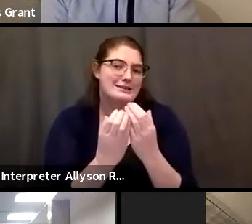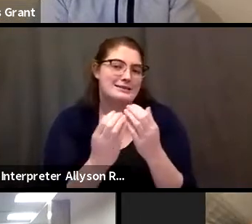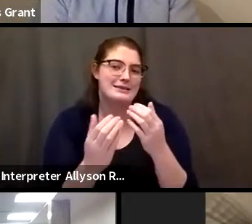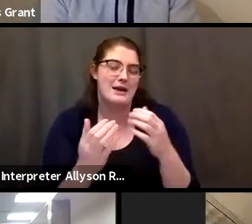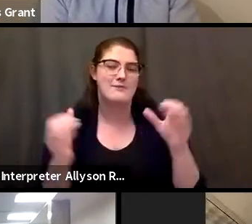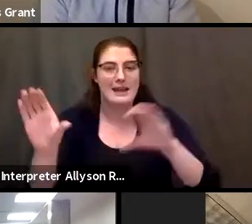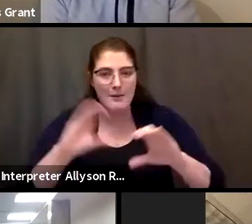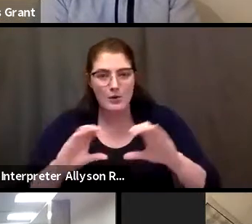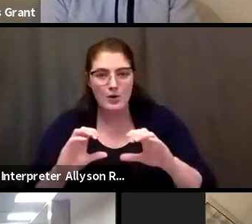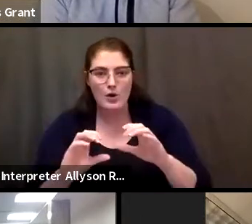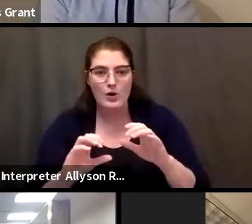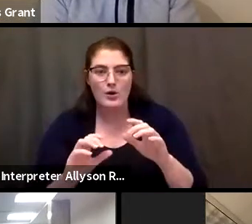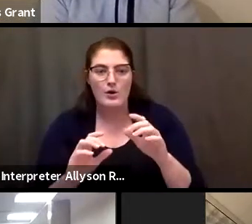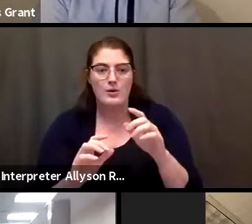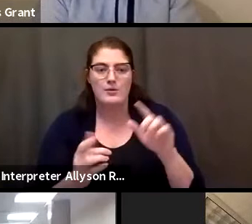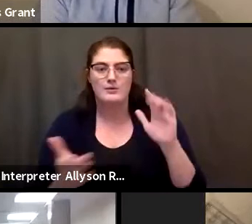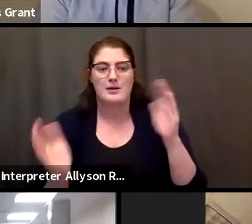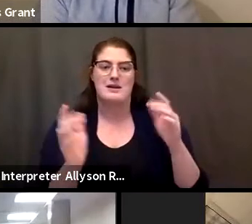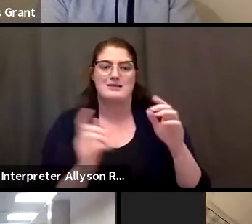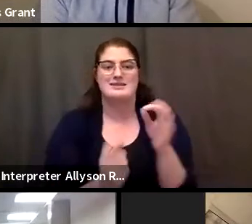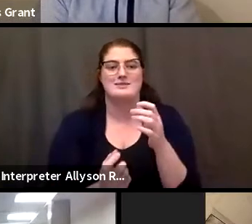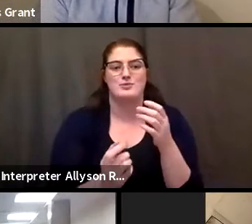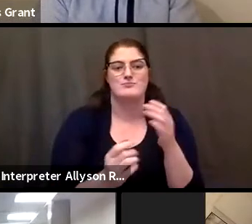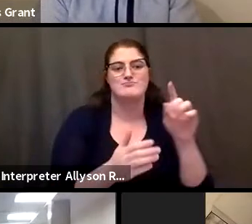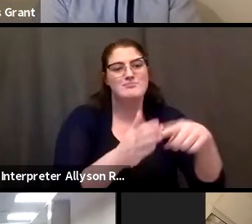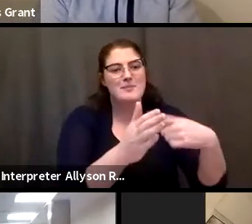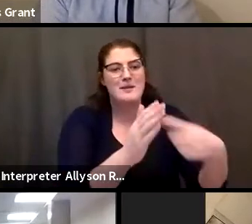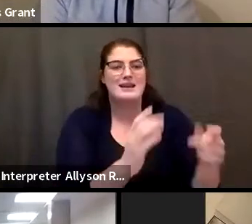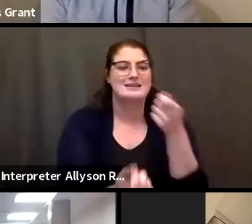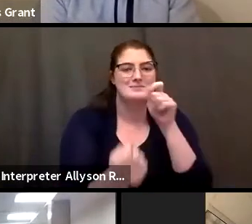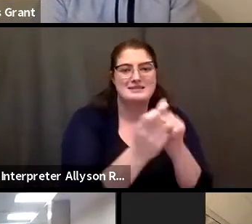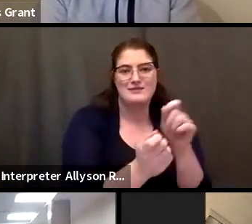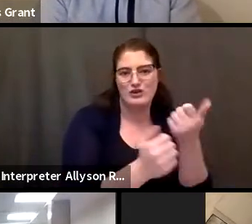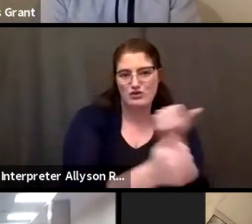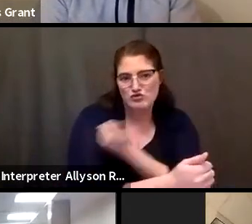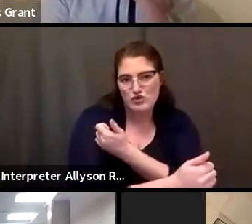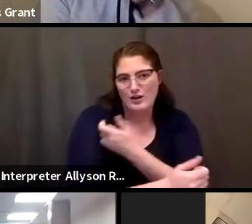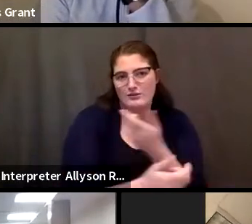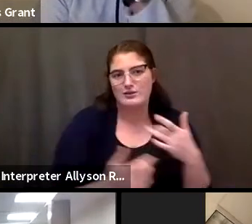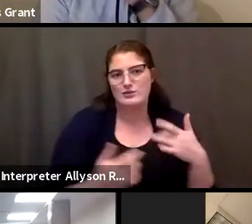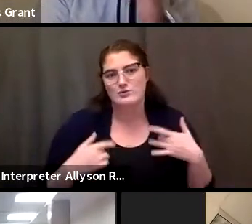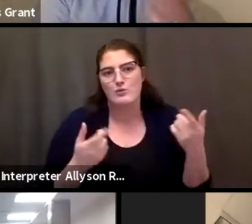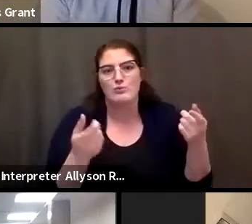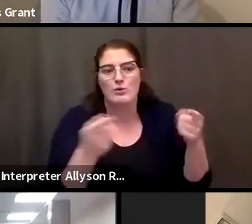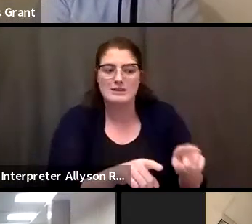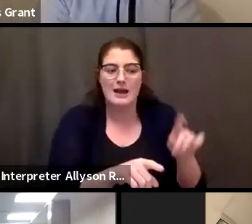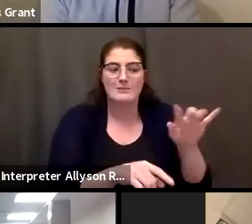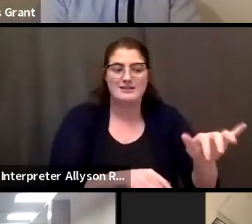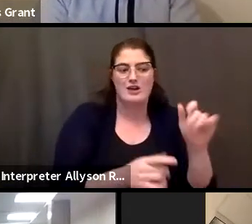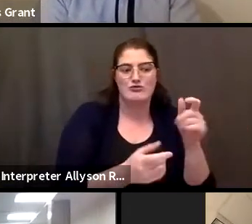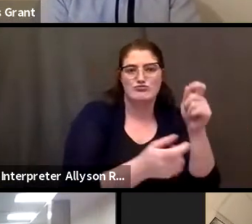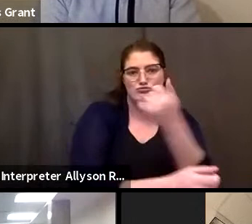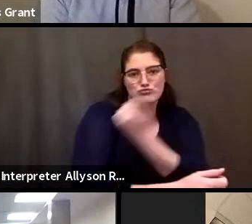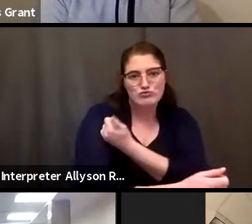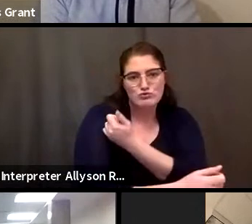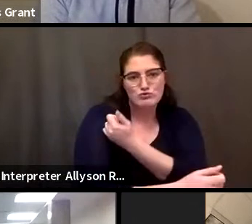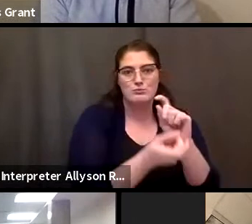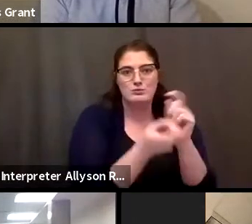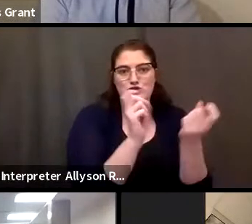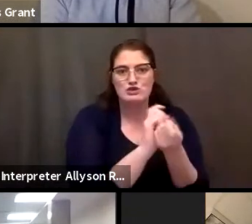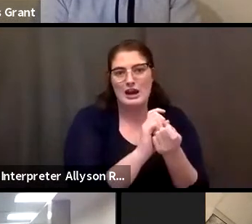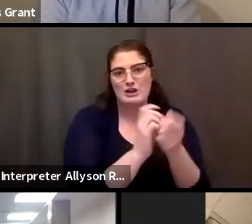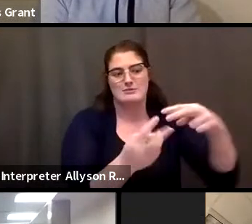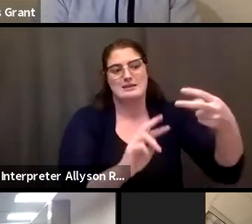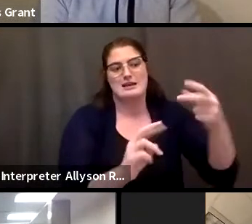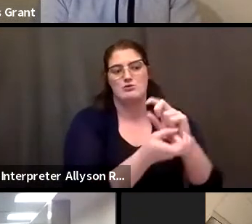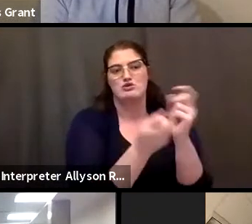drug, because that was the problem that they were having. They would change the drug every month or every 2 weeks, and then you had the problem where you couldn't enforce it